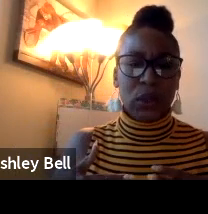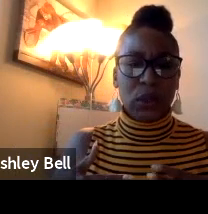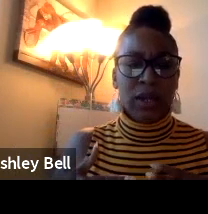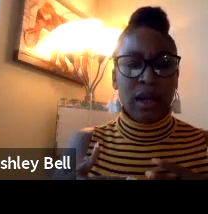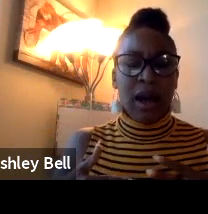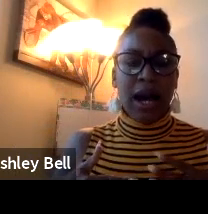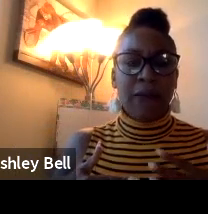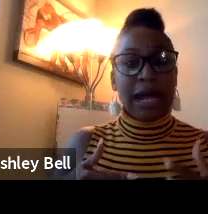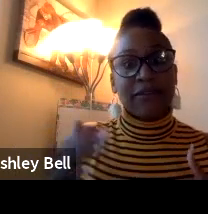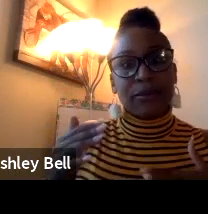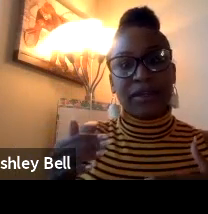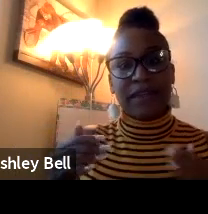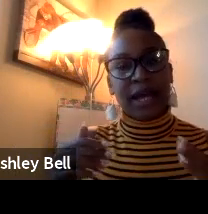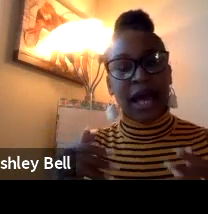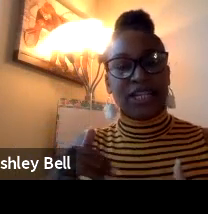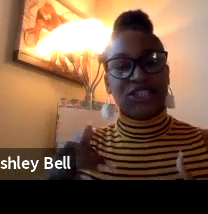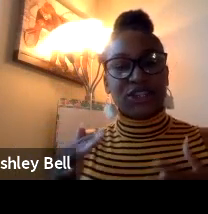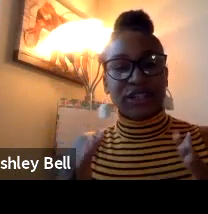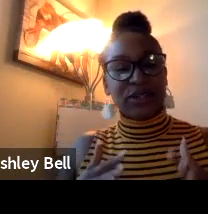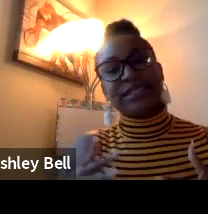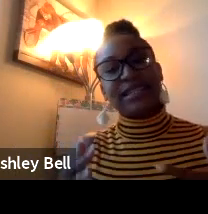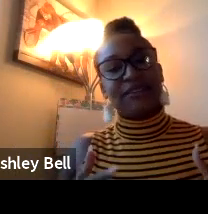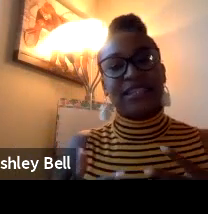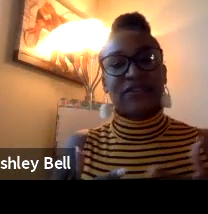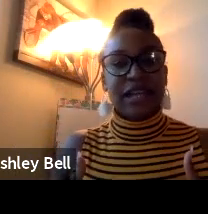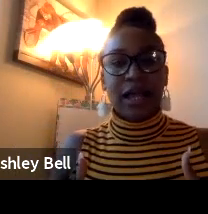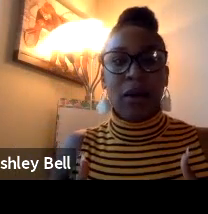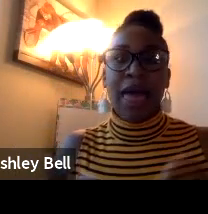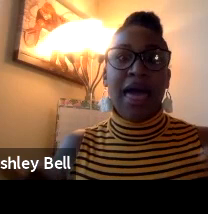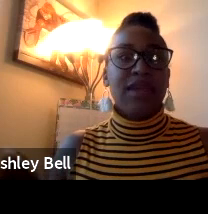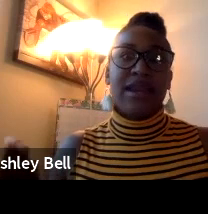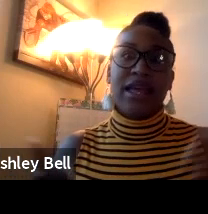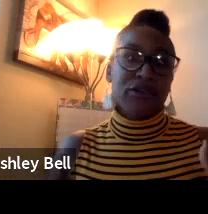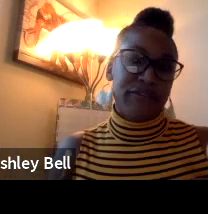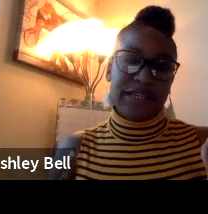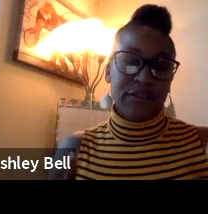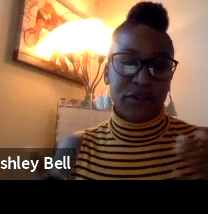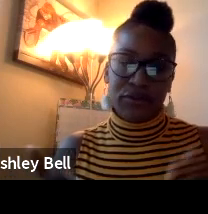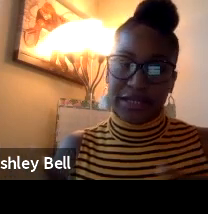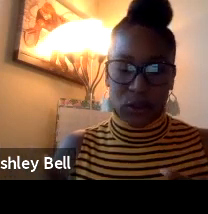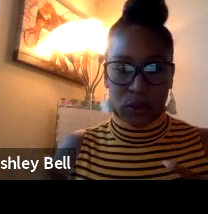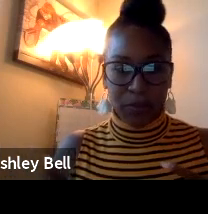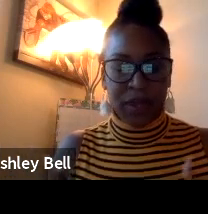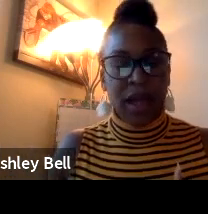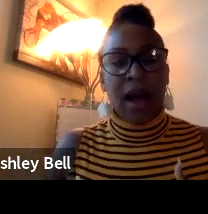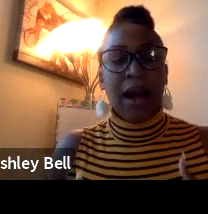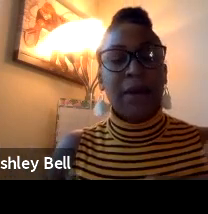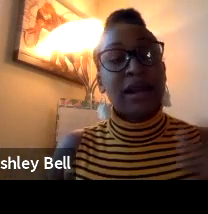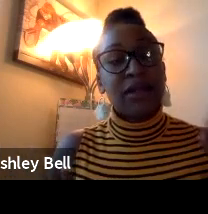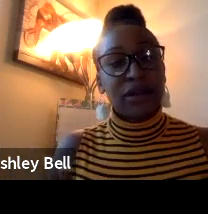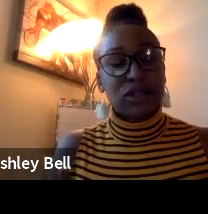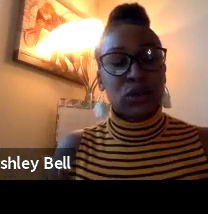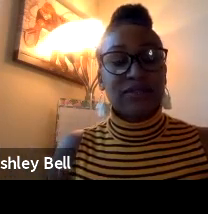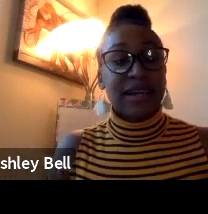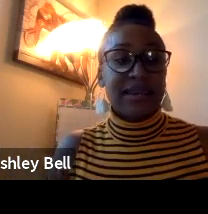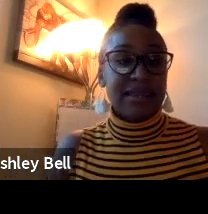blue zone, kind of a bit of like a jittery or silly face for yellow, and then an angry face for the red zone.